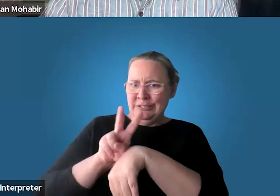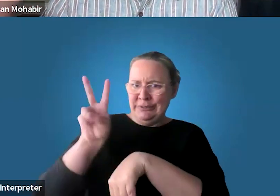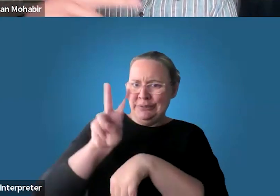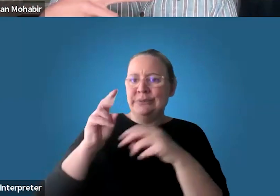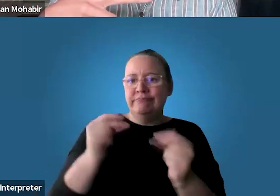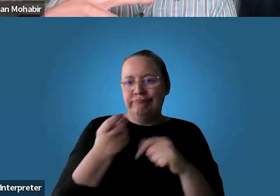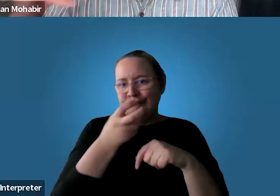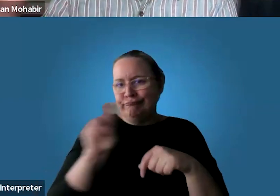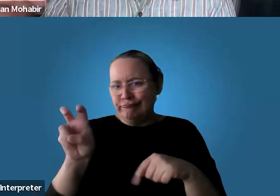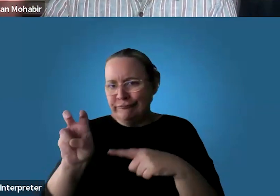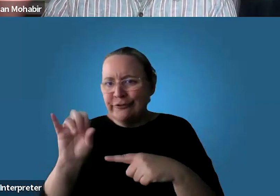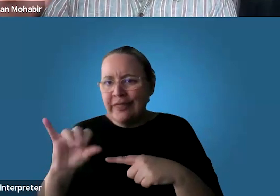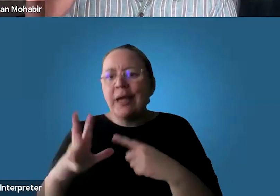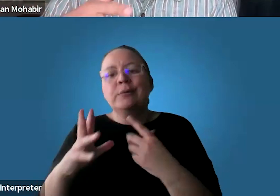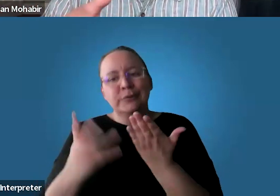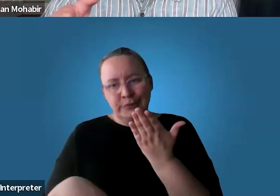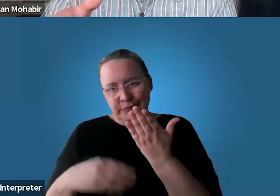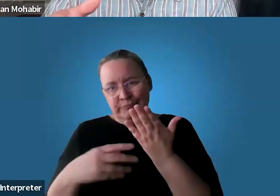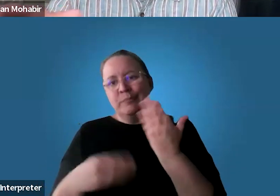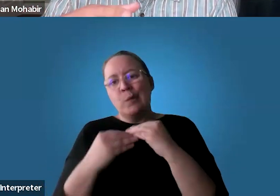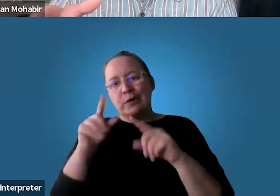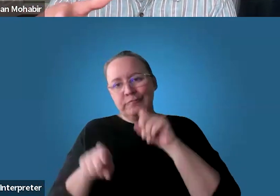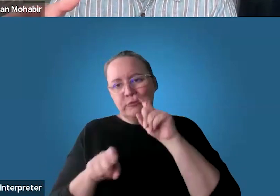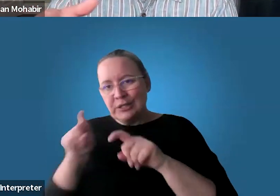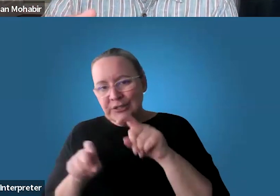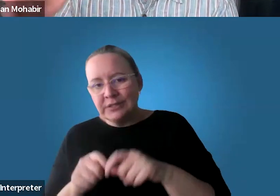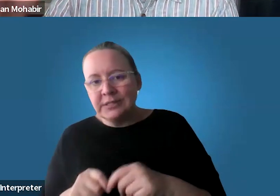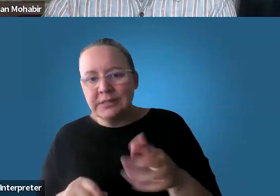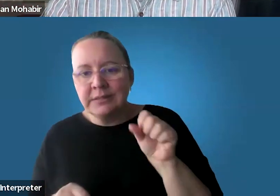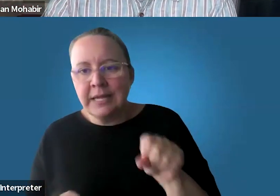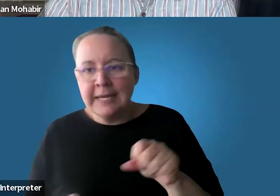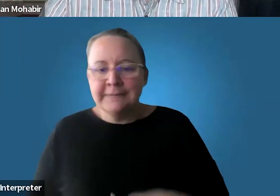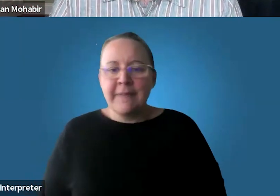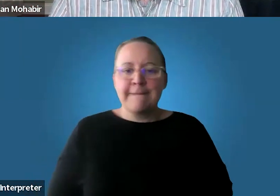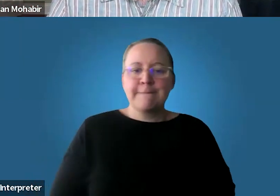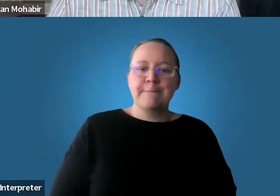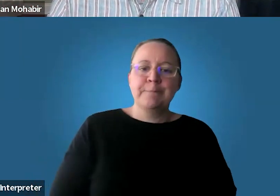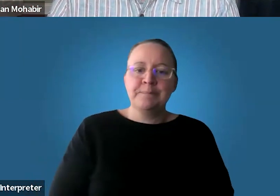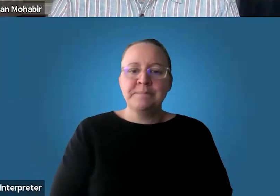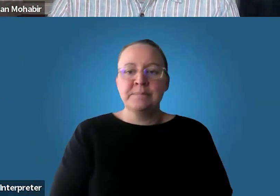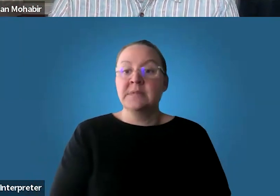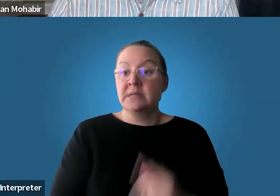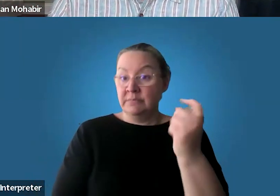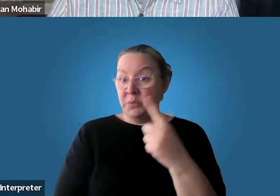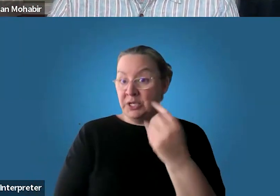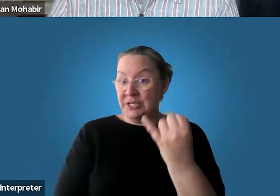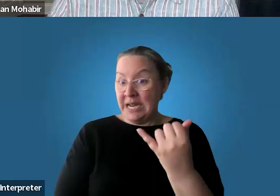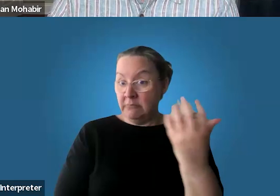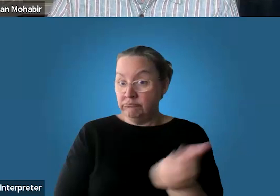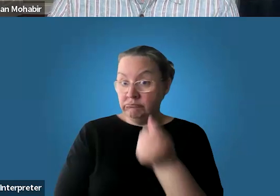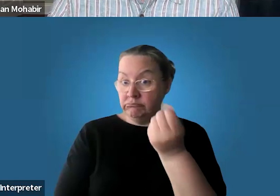link and we can do additional questions that we don't get to in the ensuing 9 minutes over there. So if you have a question